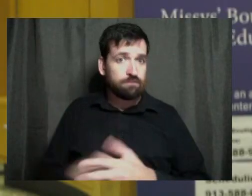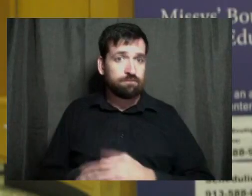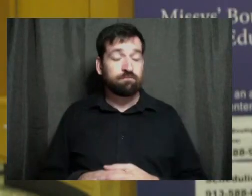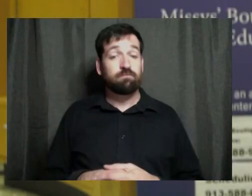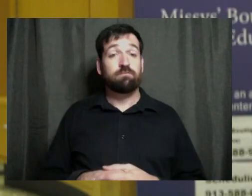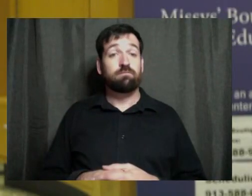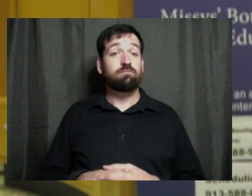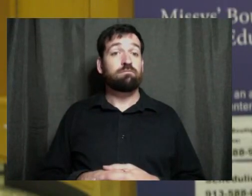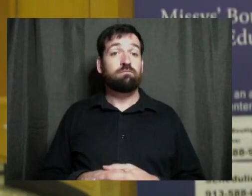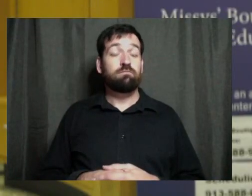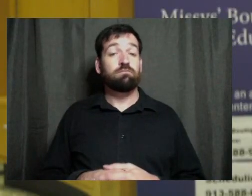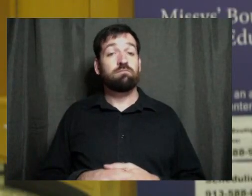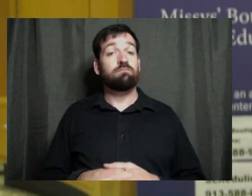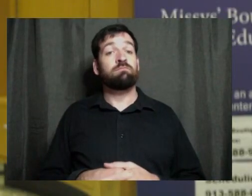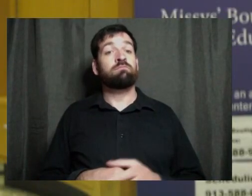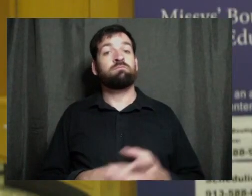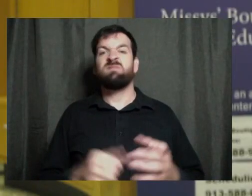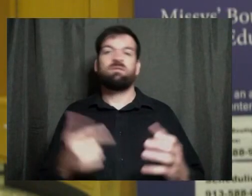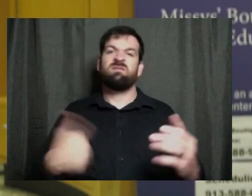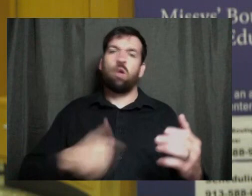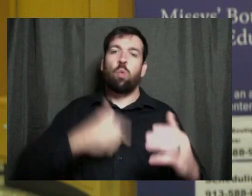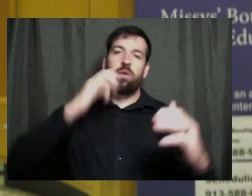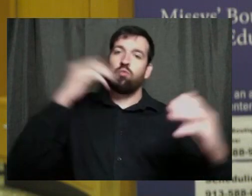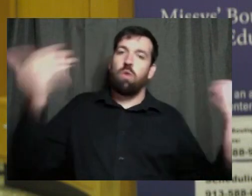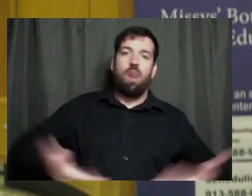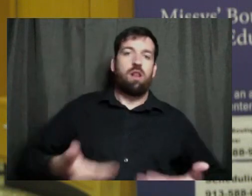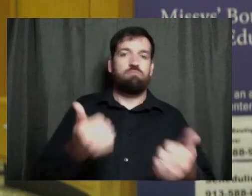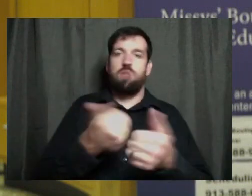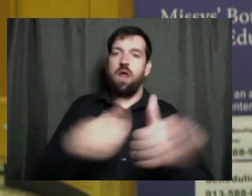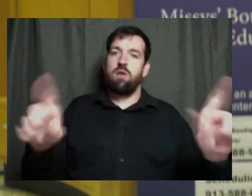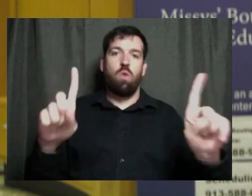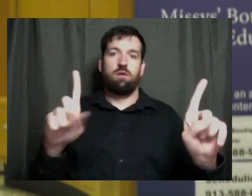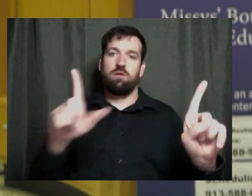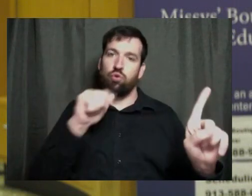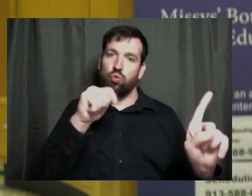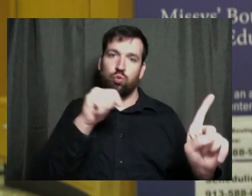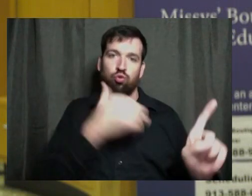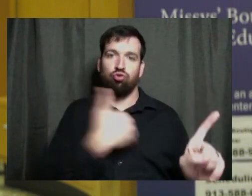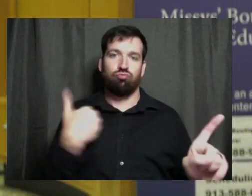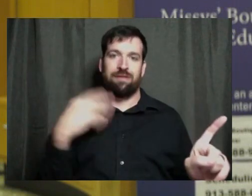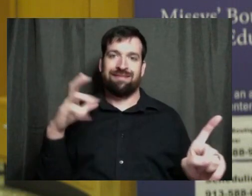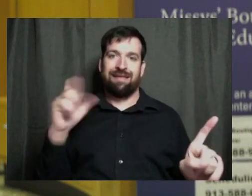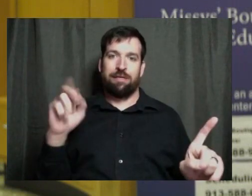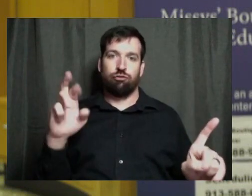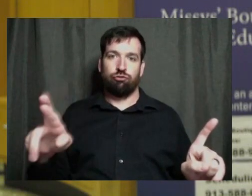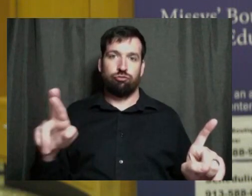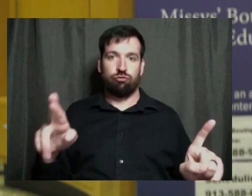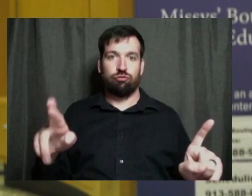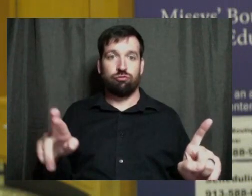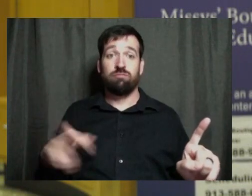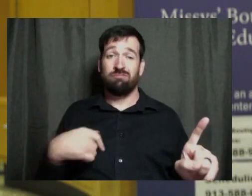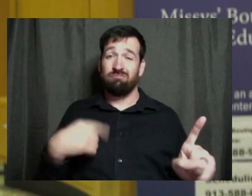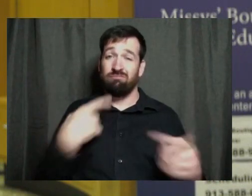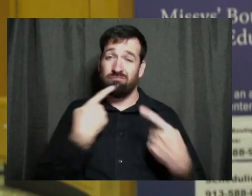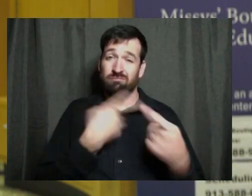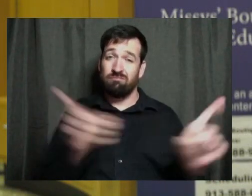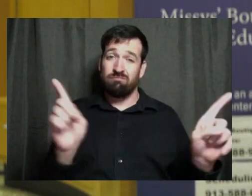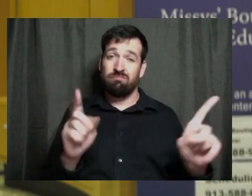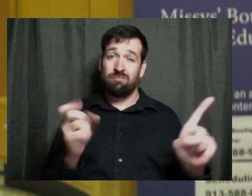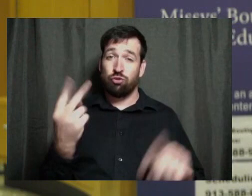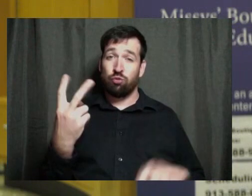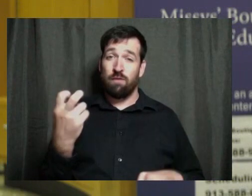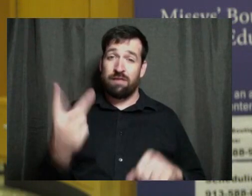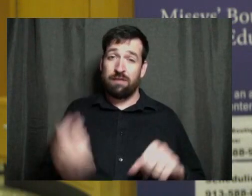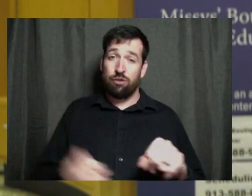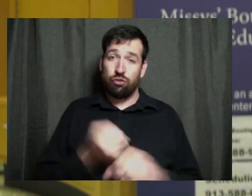No, we welcome anybody that has breast cancer. I have to tell you, probably in 12 years, we've only had